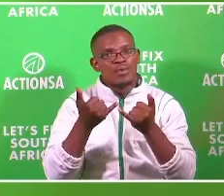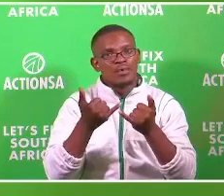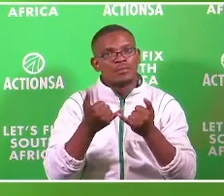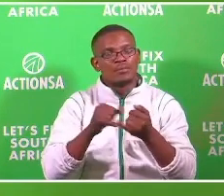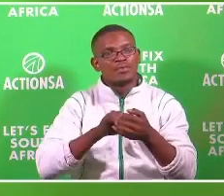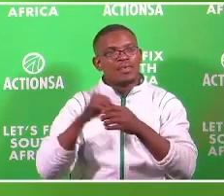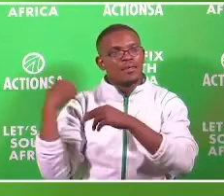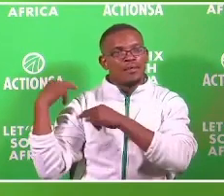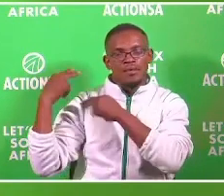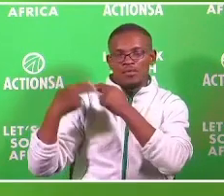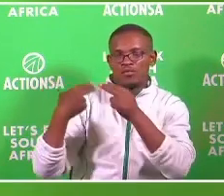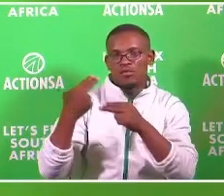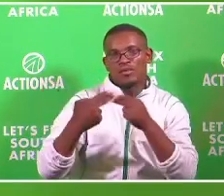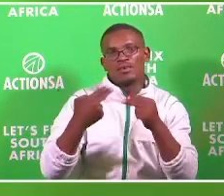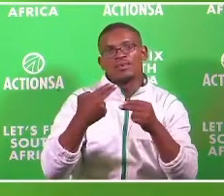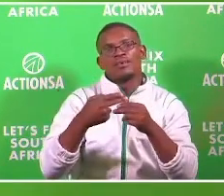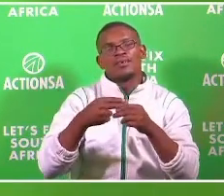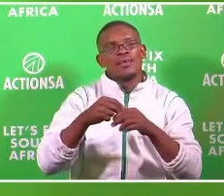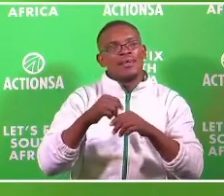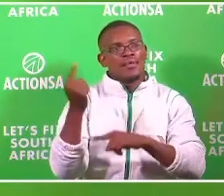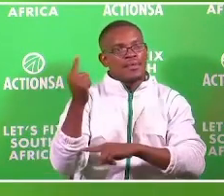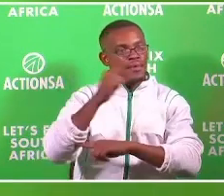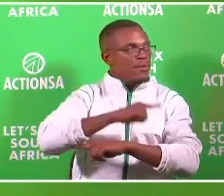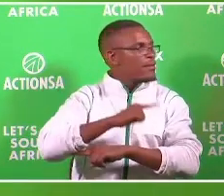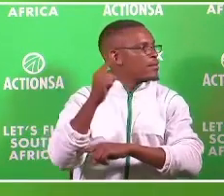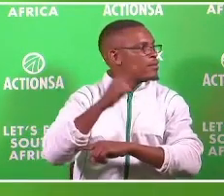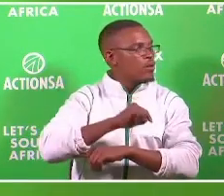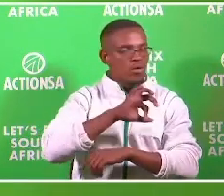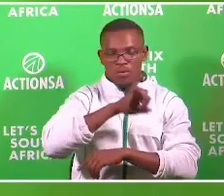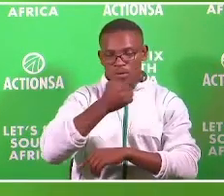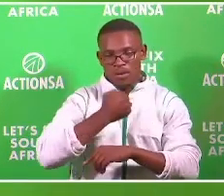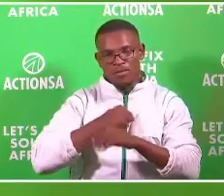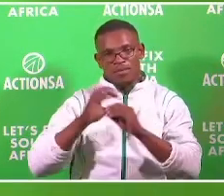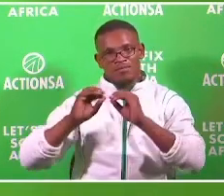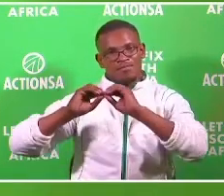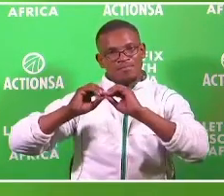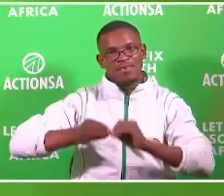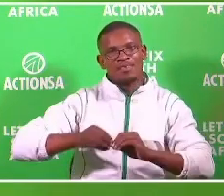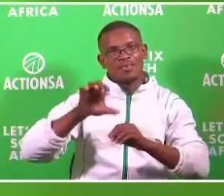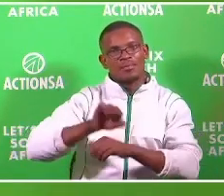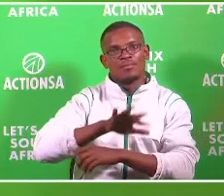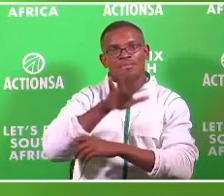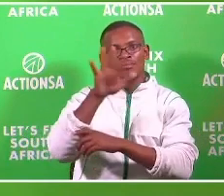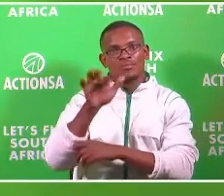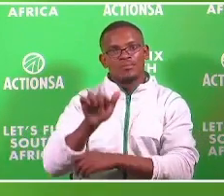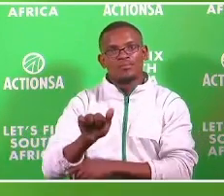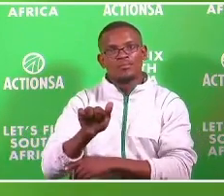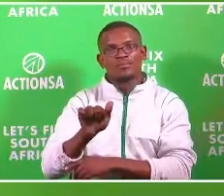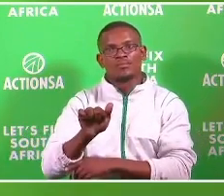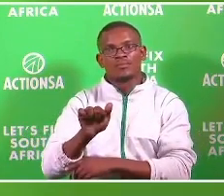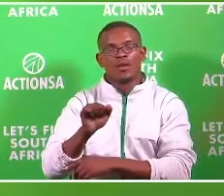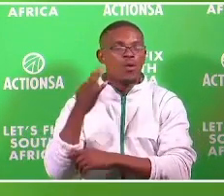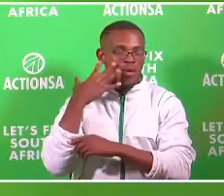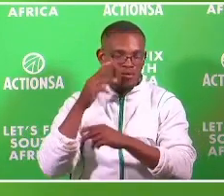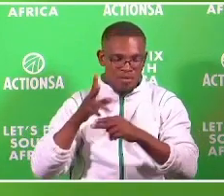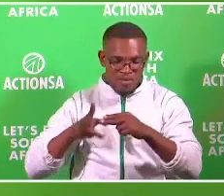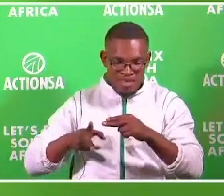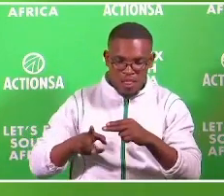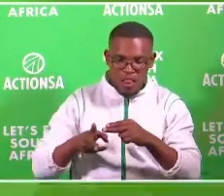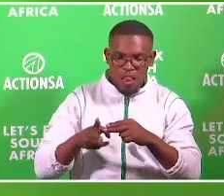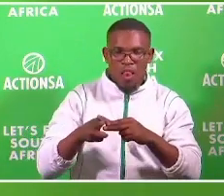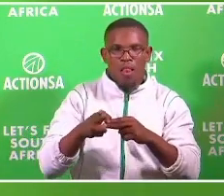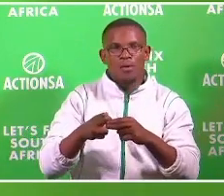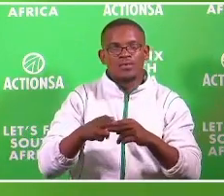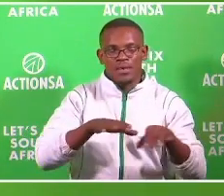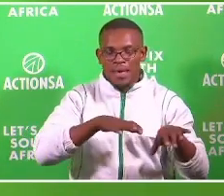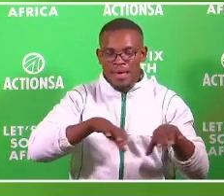historic day for ActionSA on our journey to fix South Africa. When we launched ActionSA